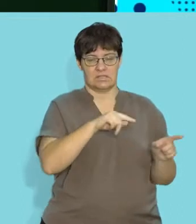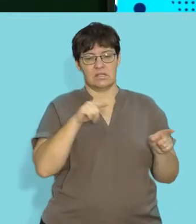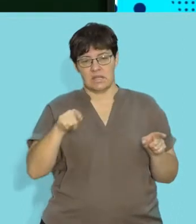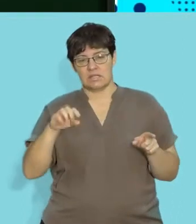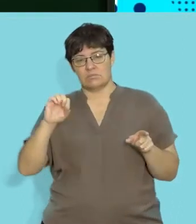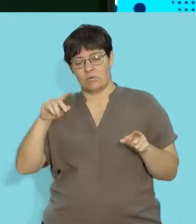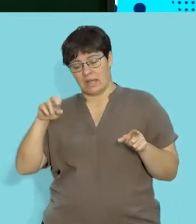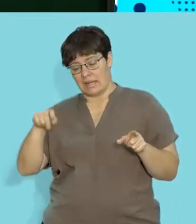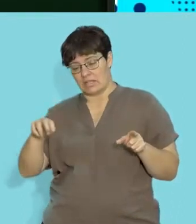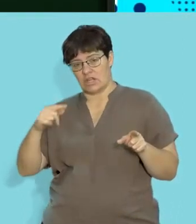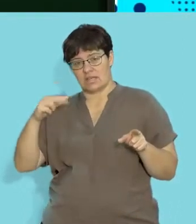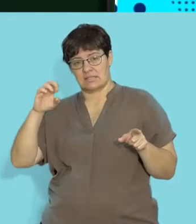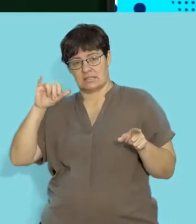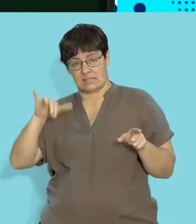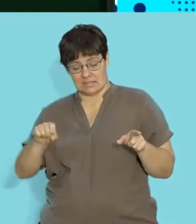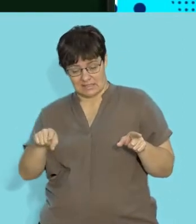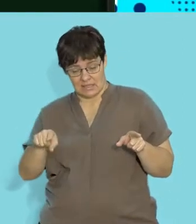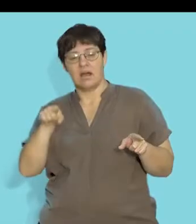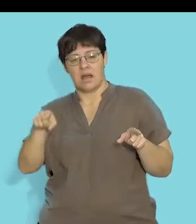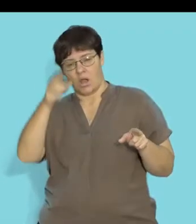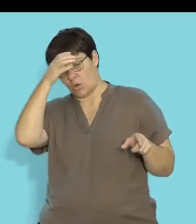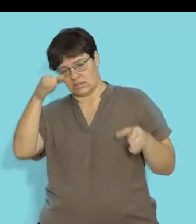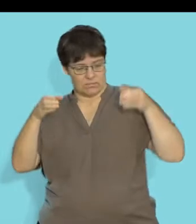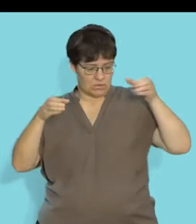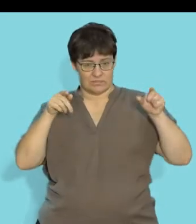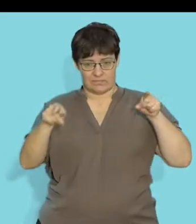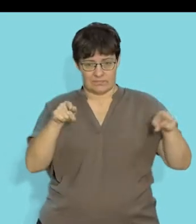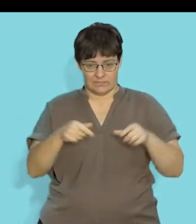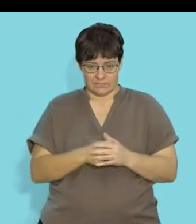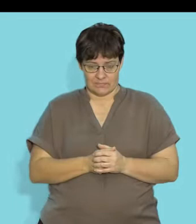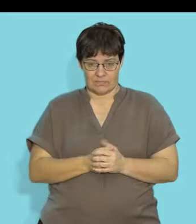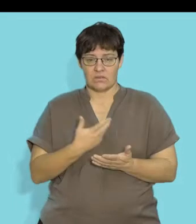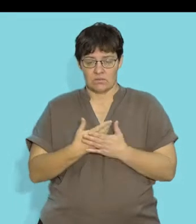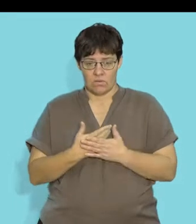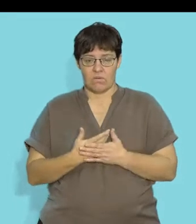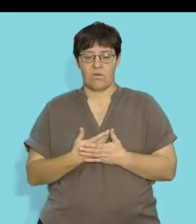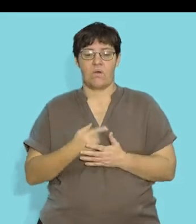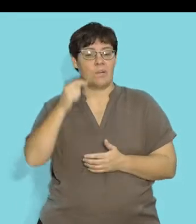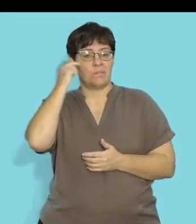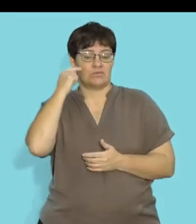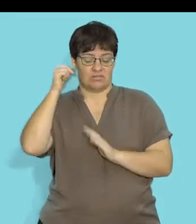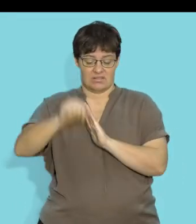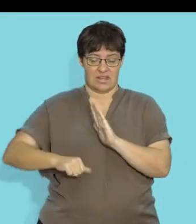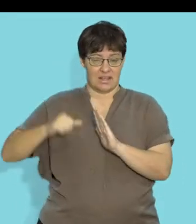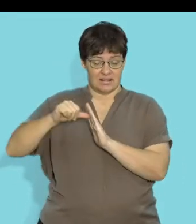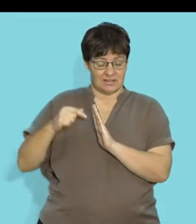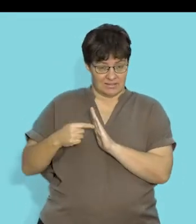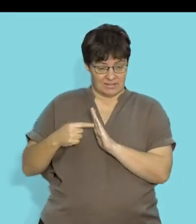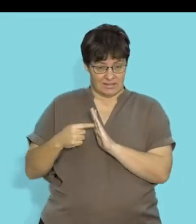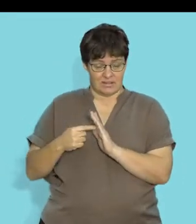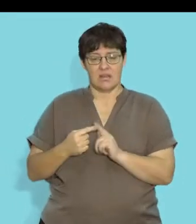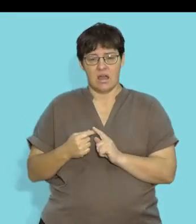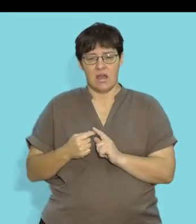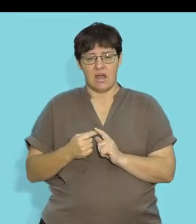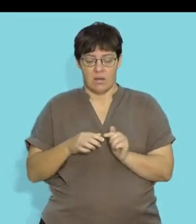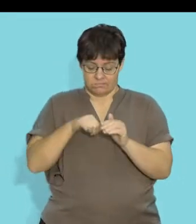and ovulation and those concepts. We also need to look at the process of the menstrual cycle, the concept of fertilization and what